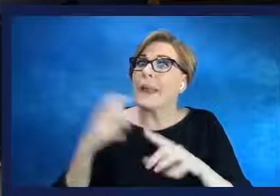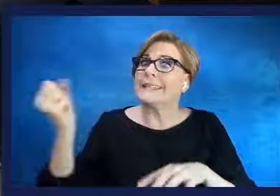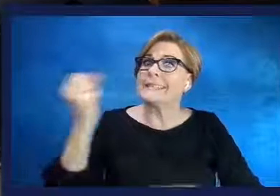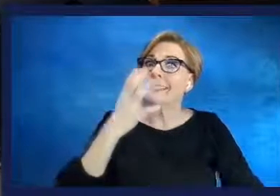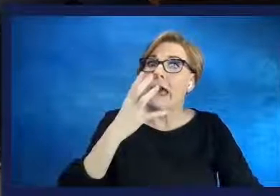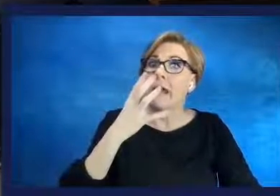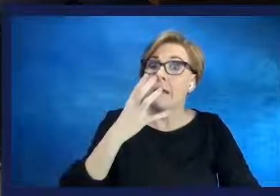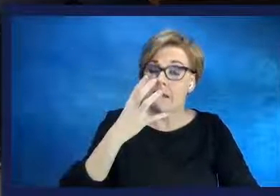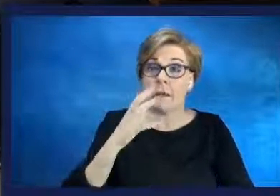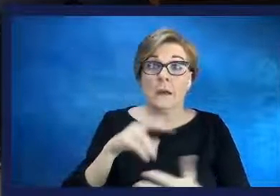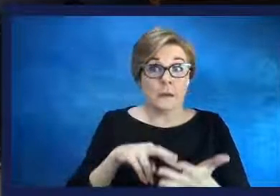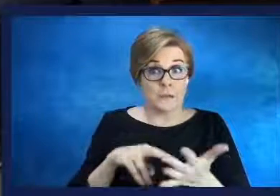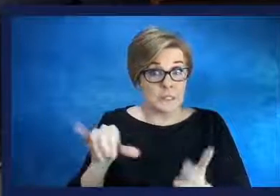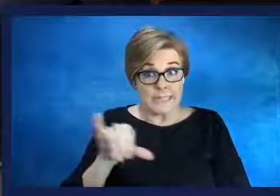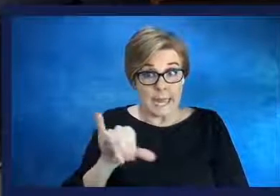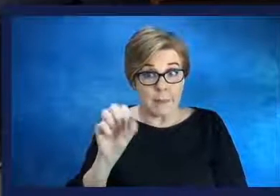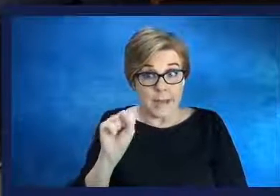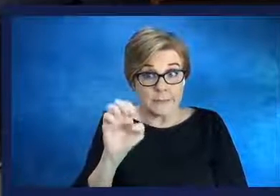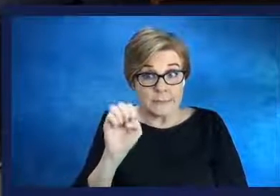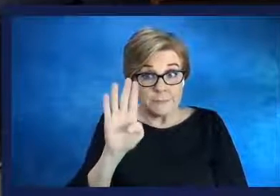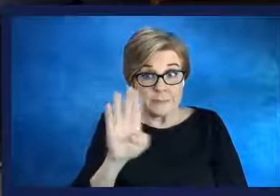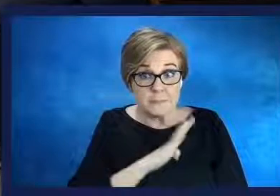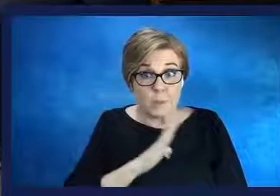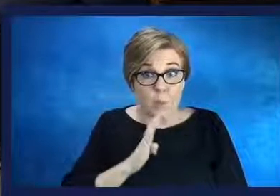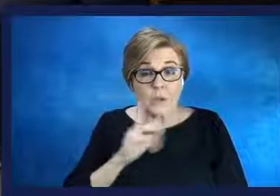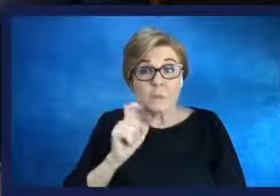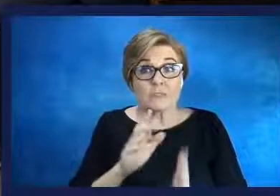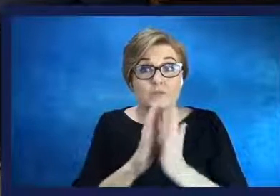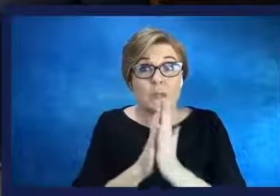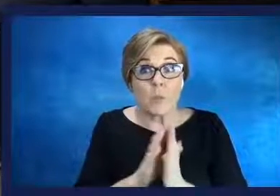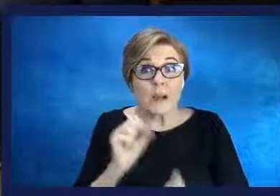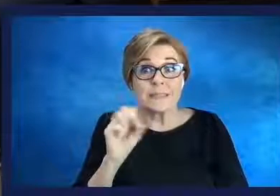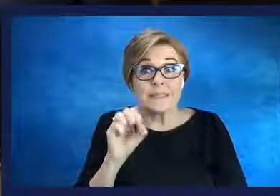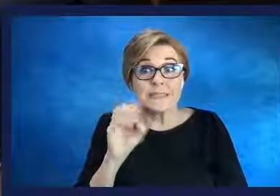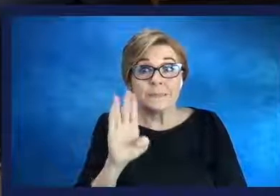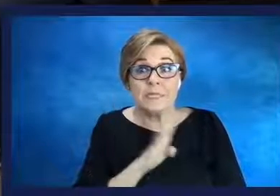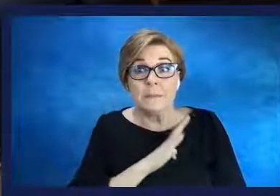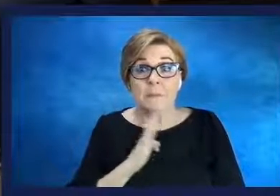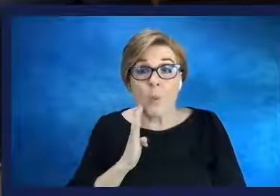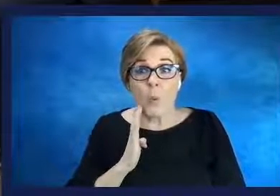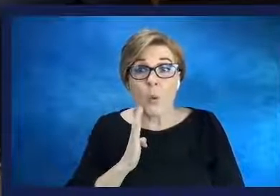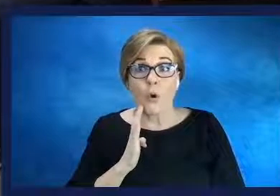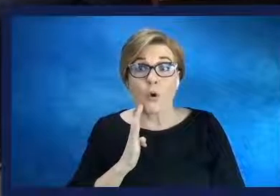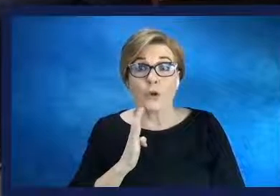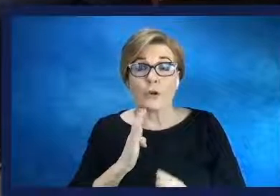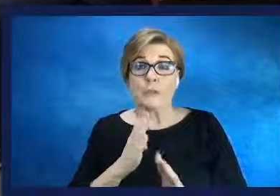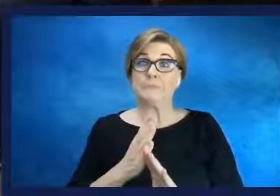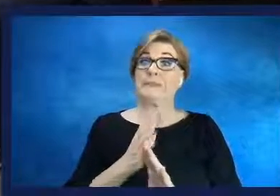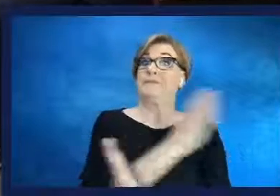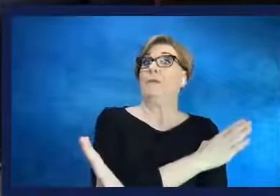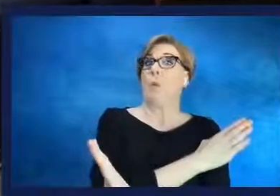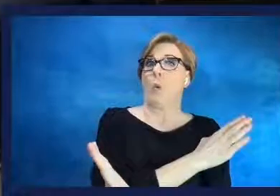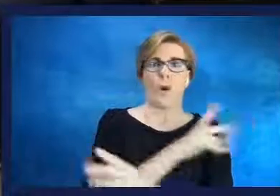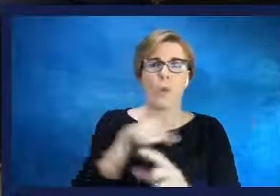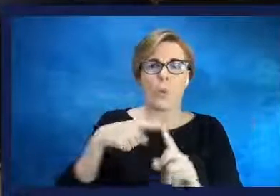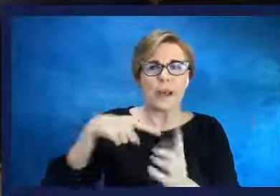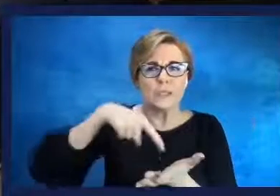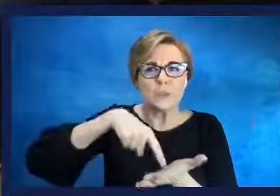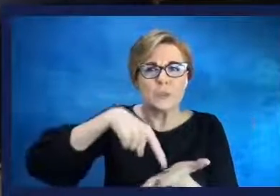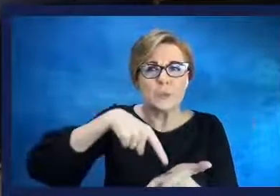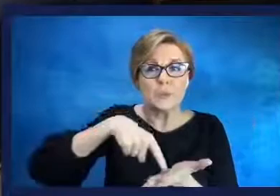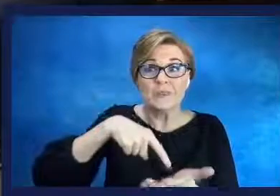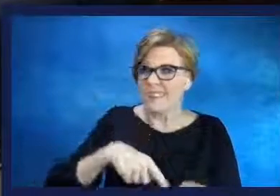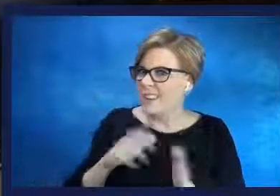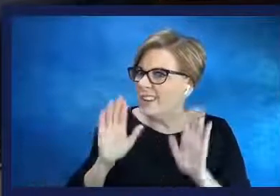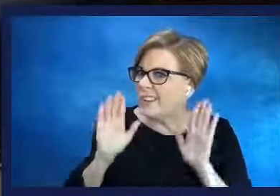boards as well, that you would have to request one to have come and visit you? Yeah, Matt, that's a good question. Thank you. Giving compliments to